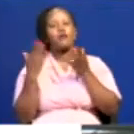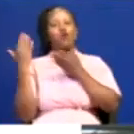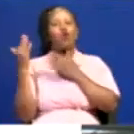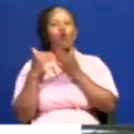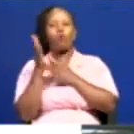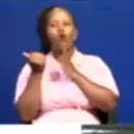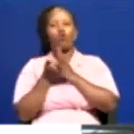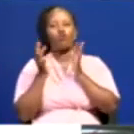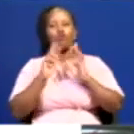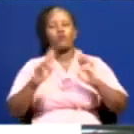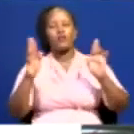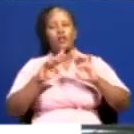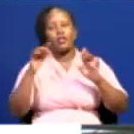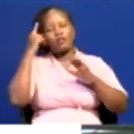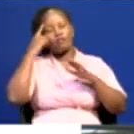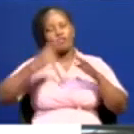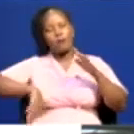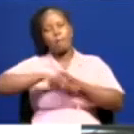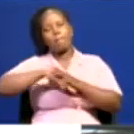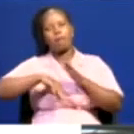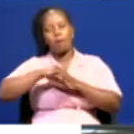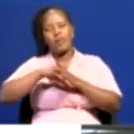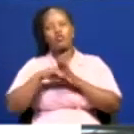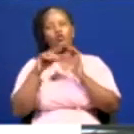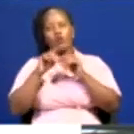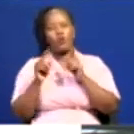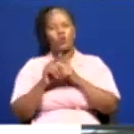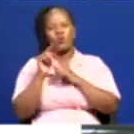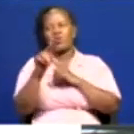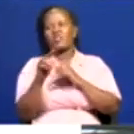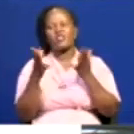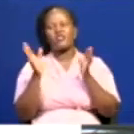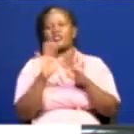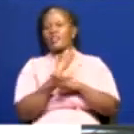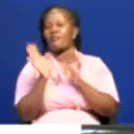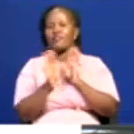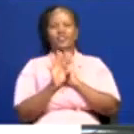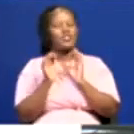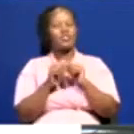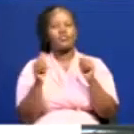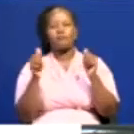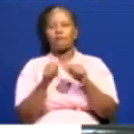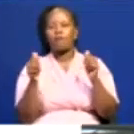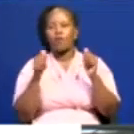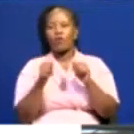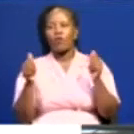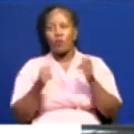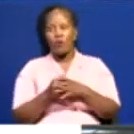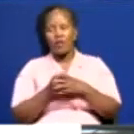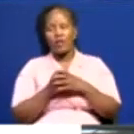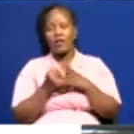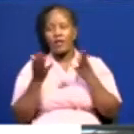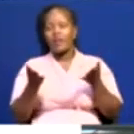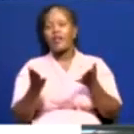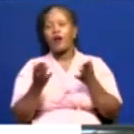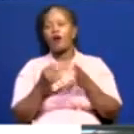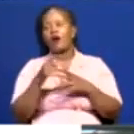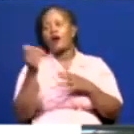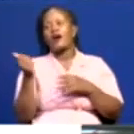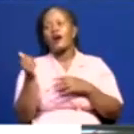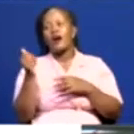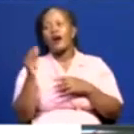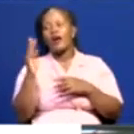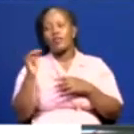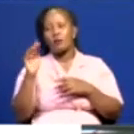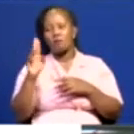match. So Masood is okay, it looks like okay. So then Kenneth Muguna will